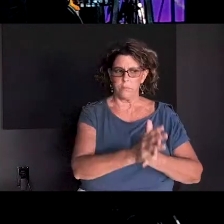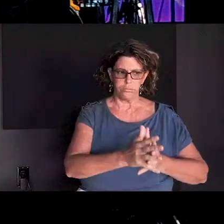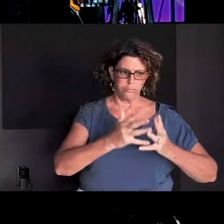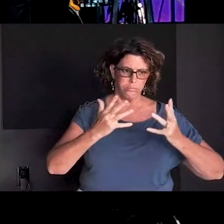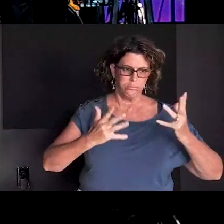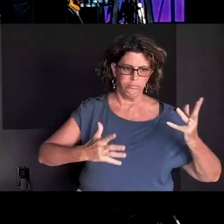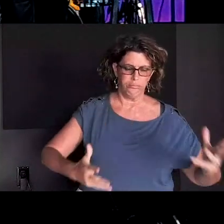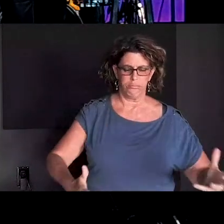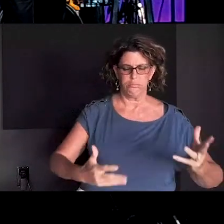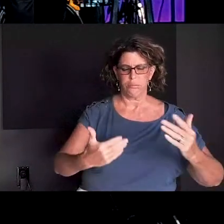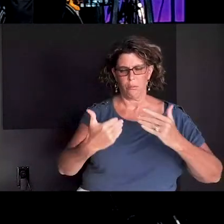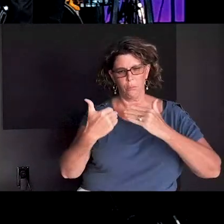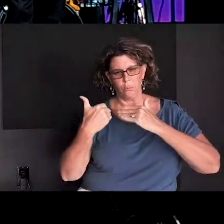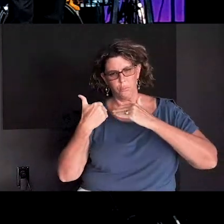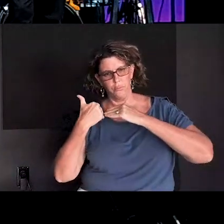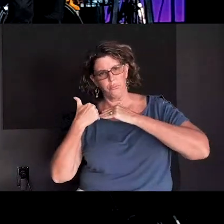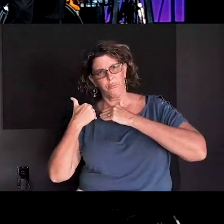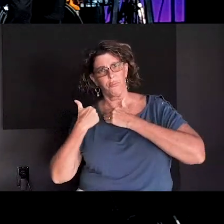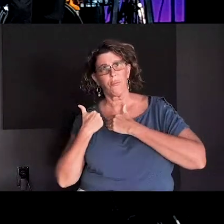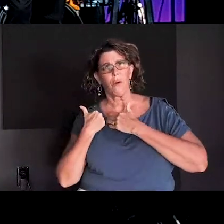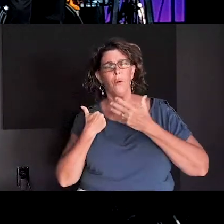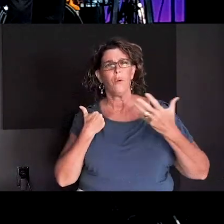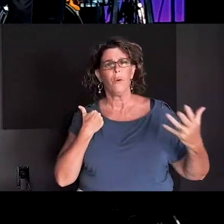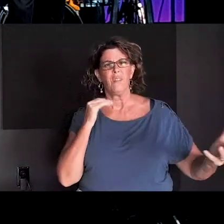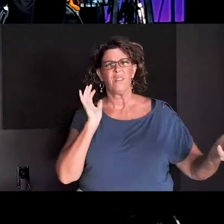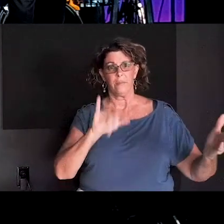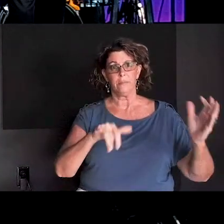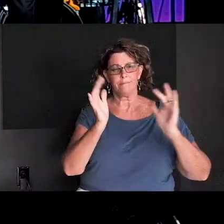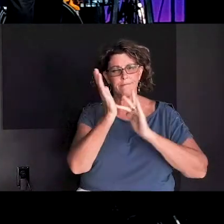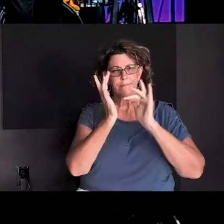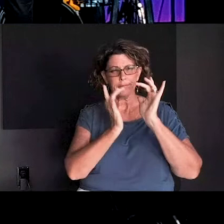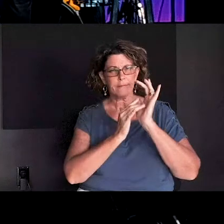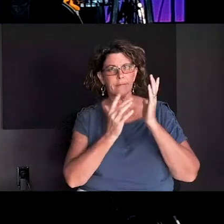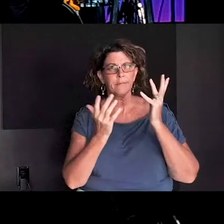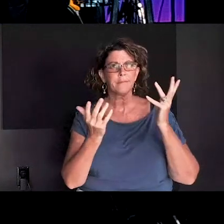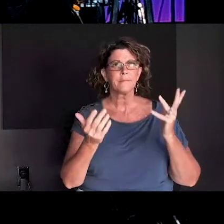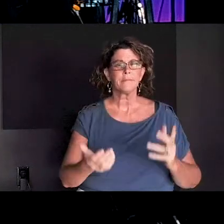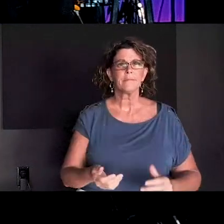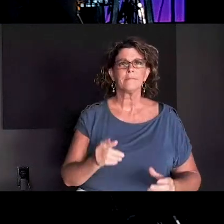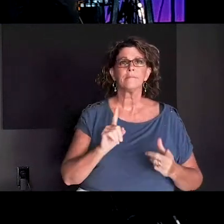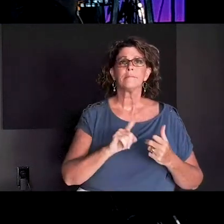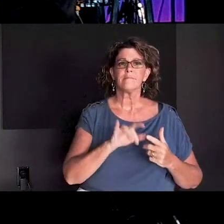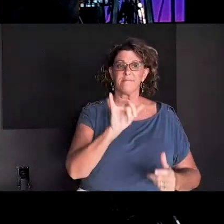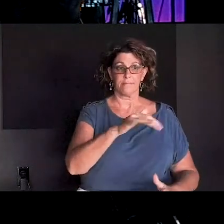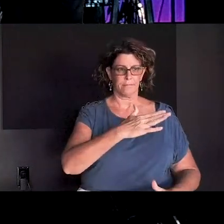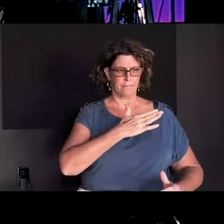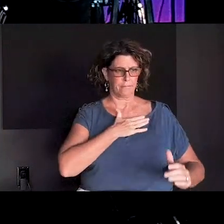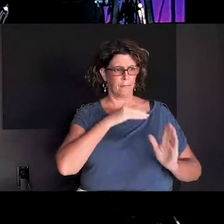kind of weight? It